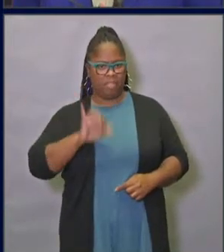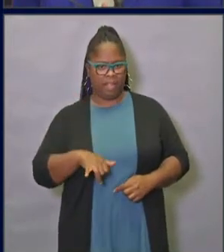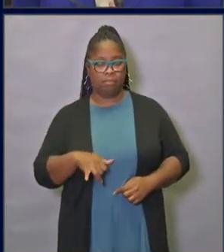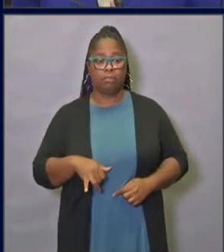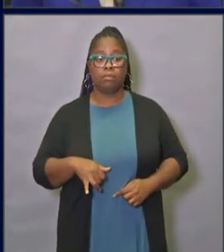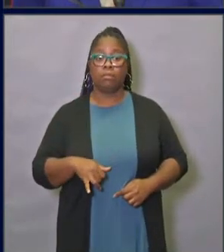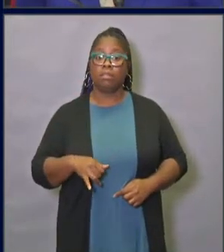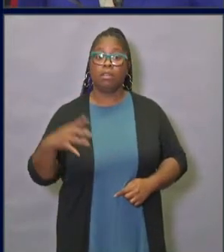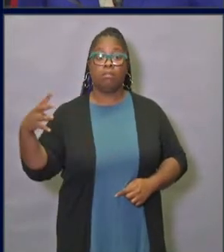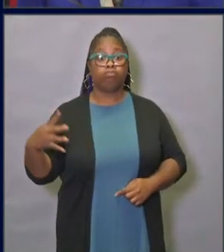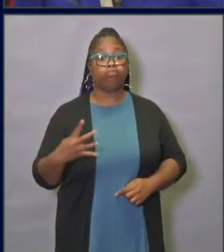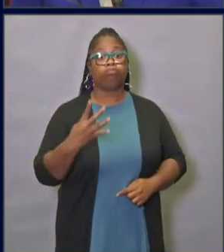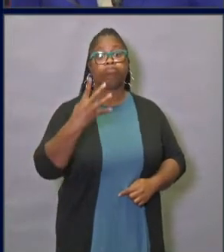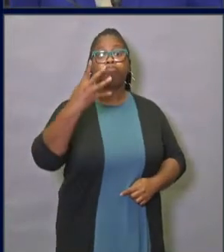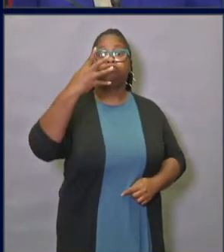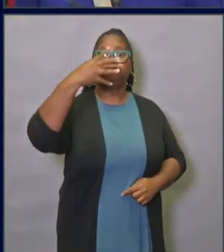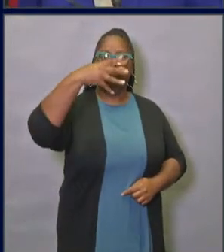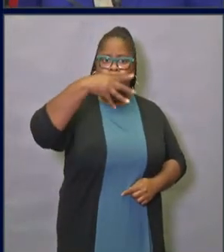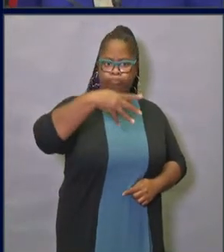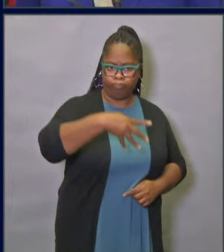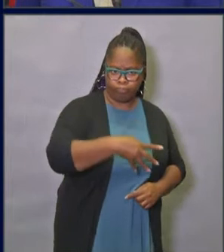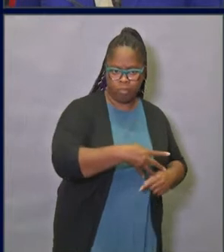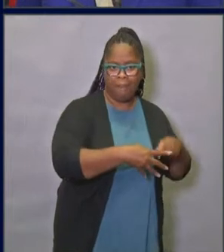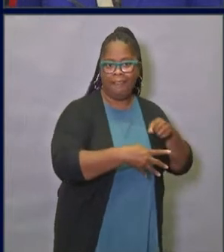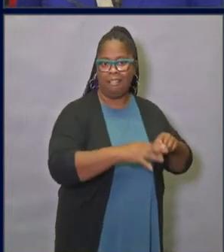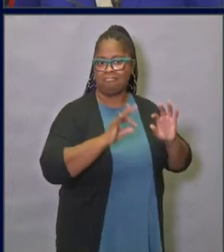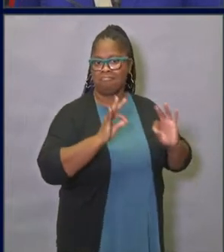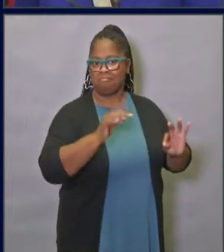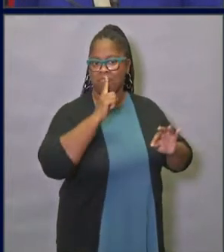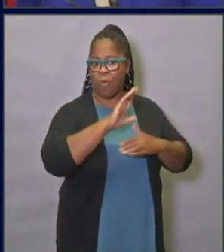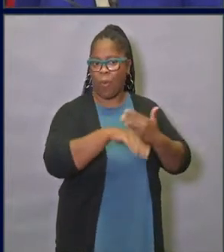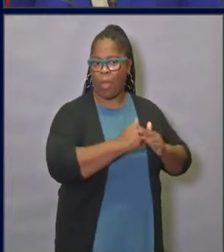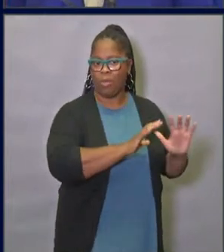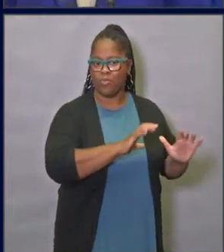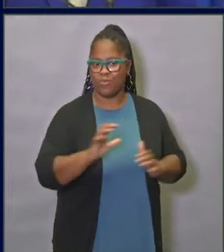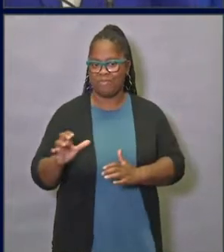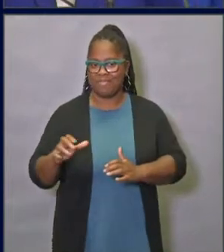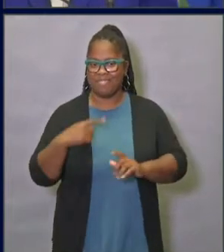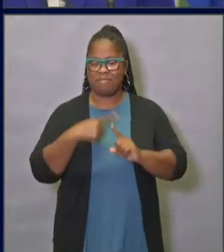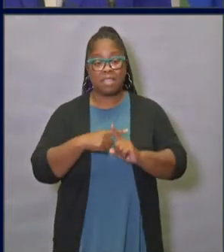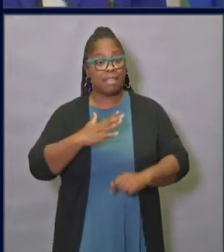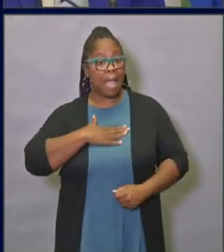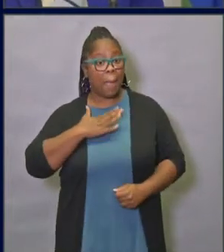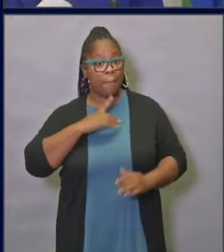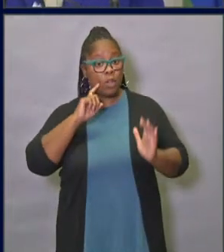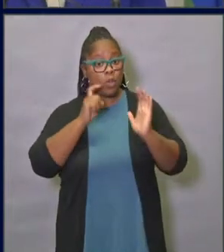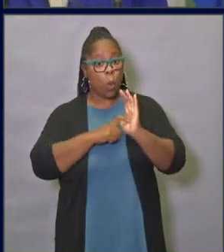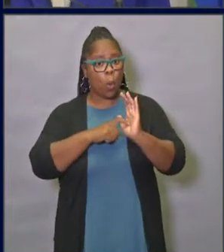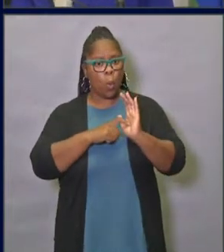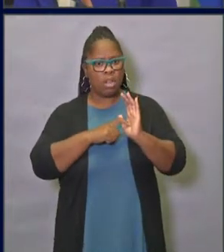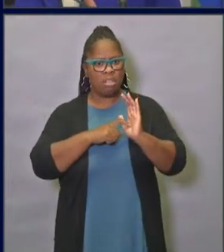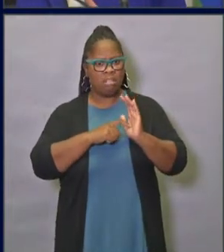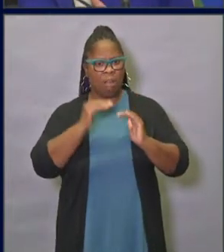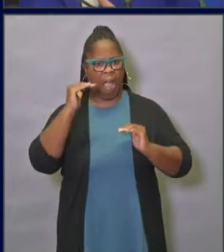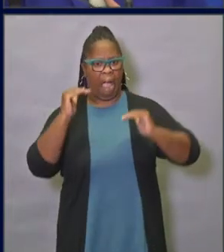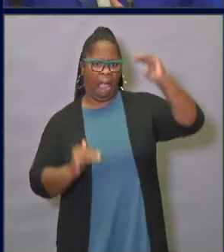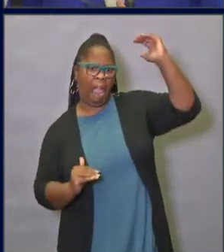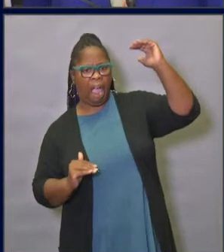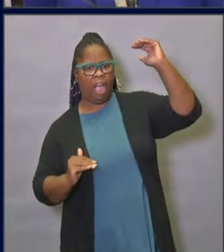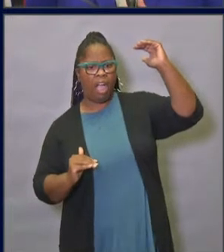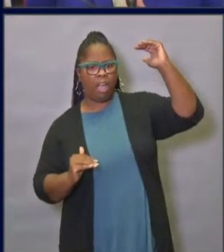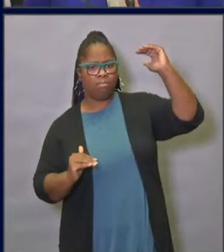our cases have been decreasing across all groups, and we're also happy to see that the gaps are starting to